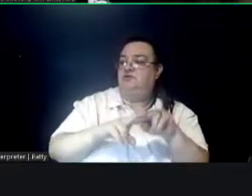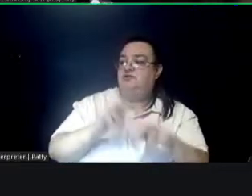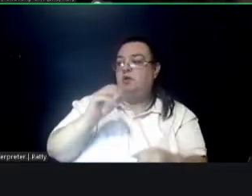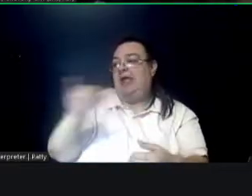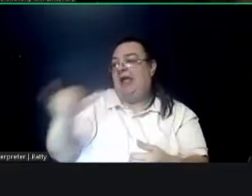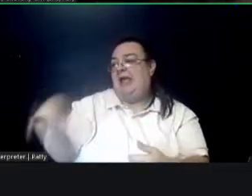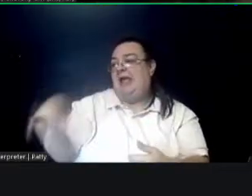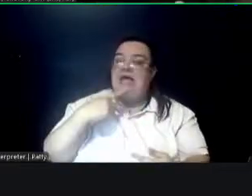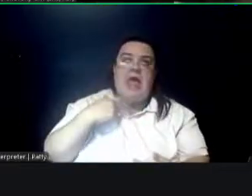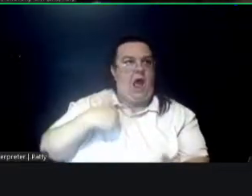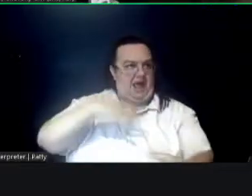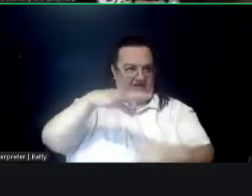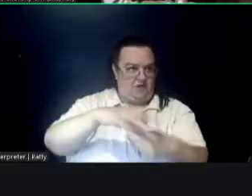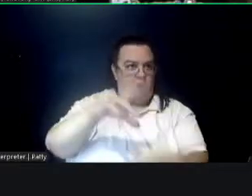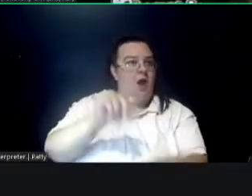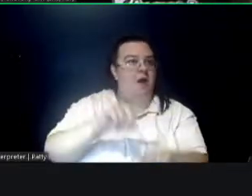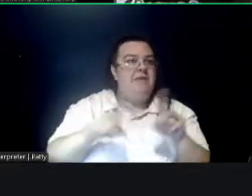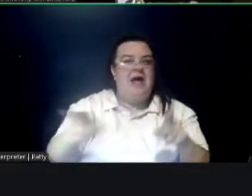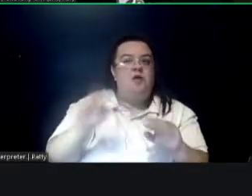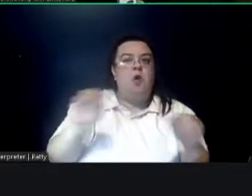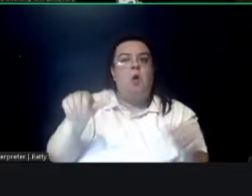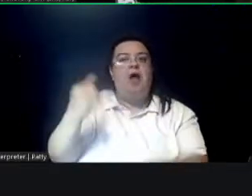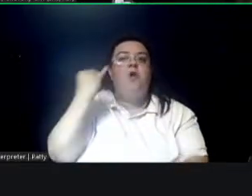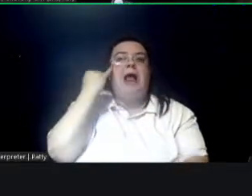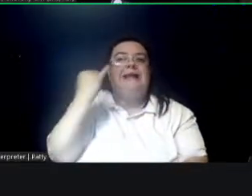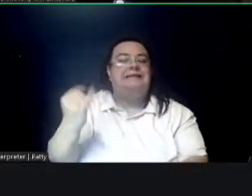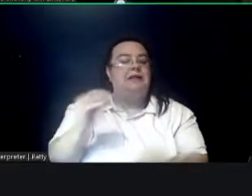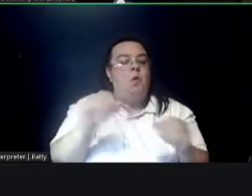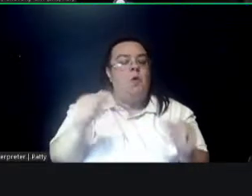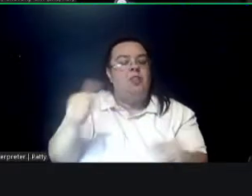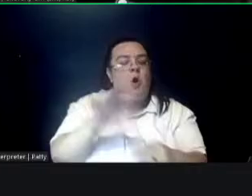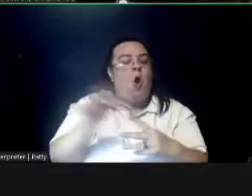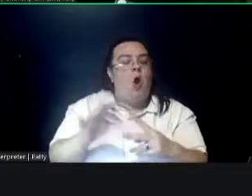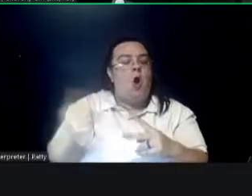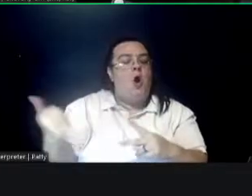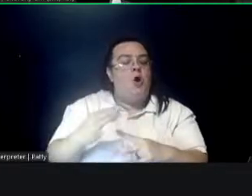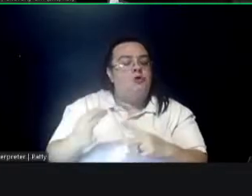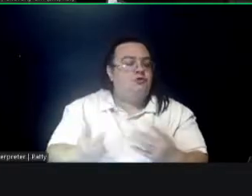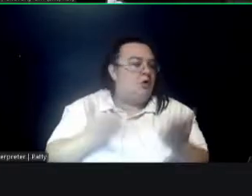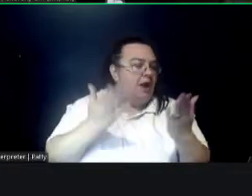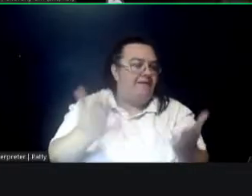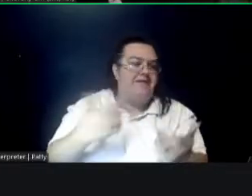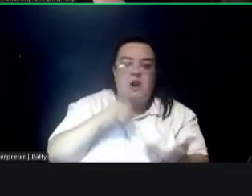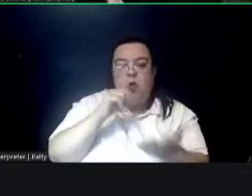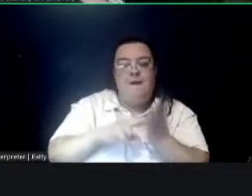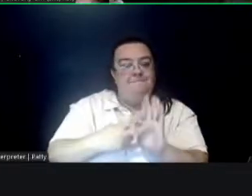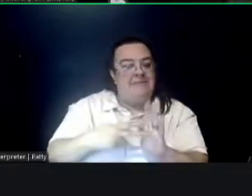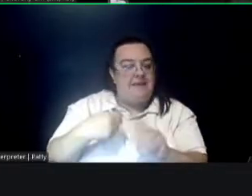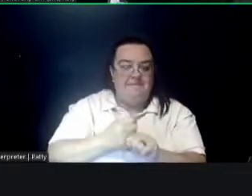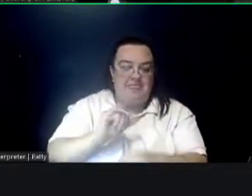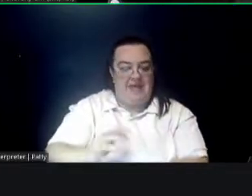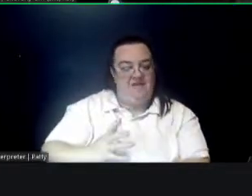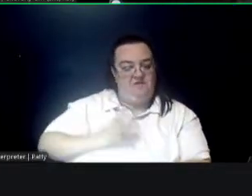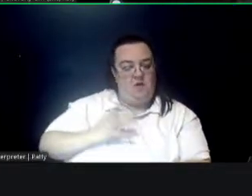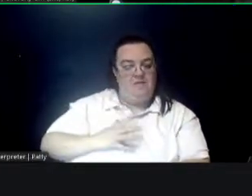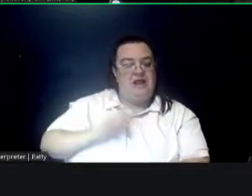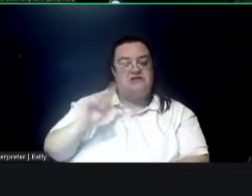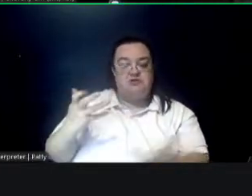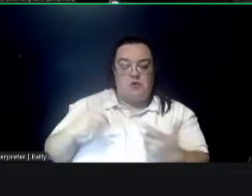but don't have any other ideas for what to do differently. I don't mean to make that a formality. I just wanted to put that out